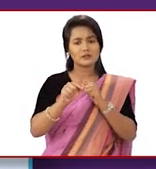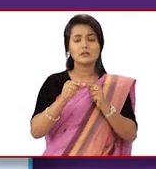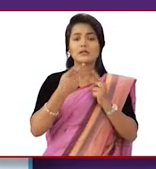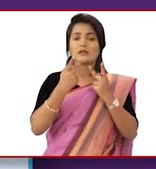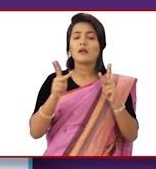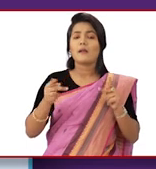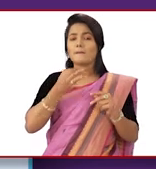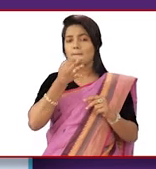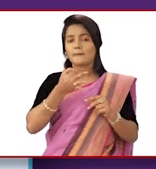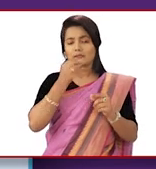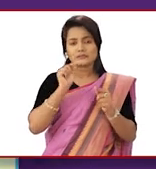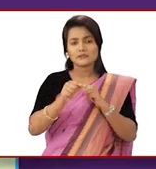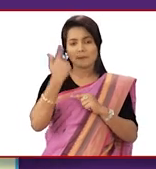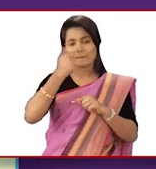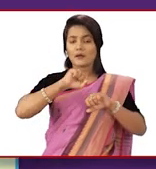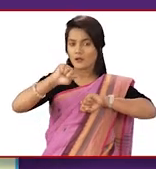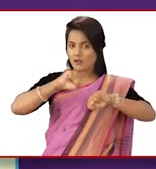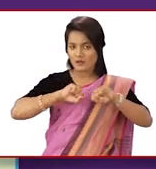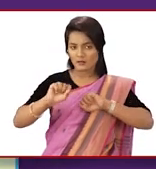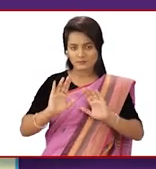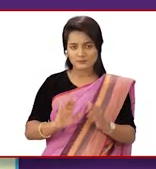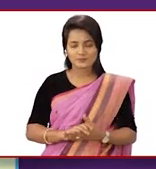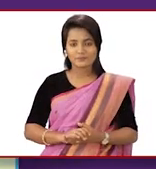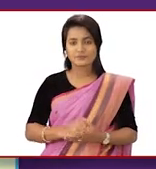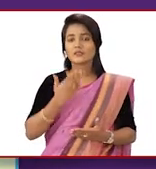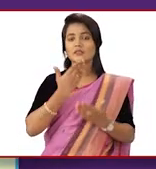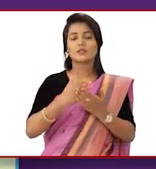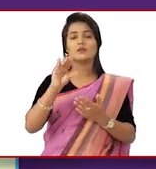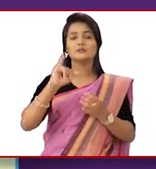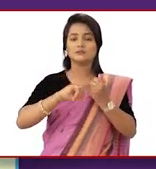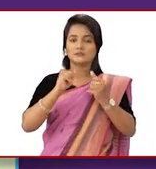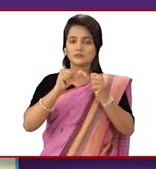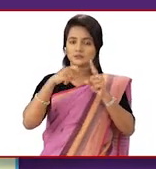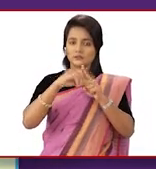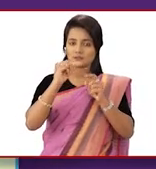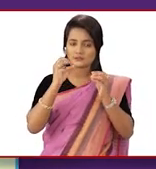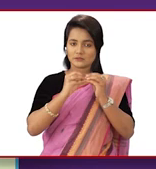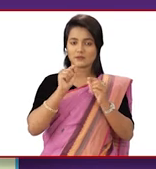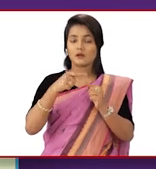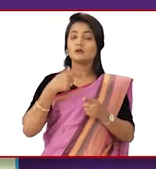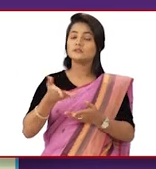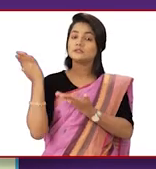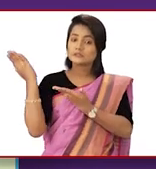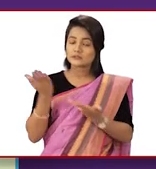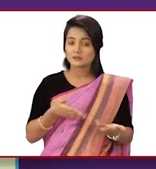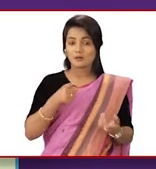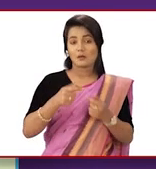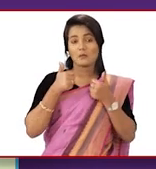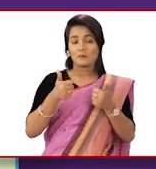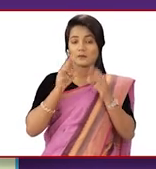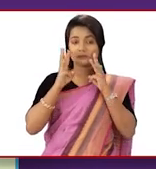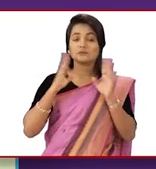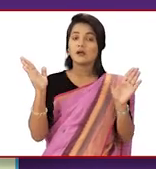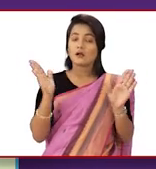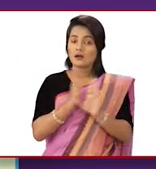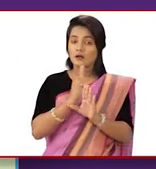part of your growth as a person? Okay, thank you, Sakib, and thank you, WOW Initiative, for having me here. Before going to answer